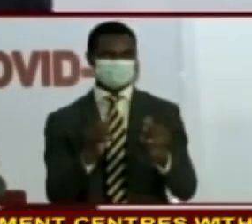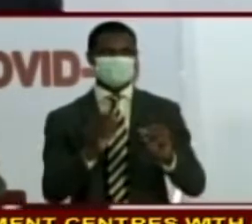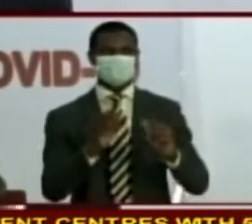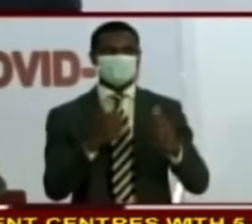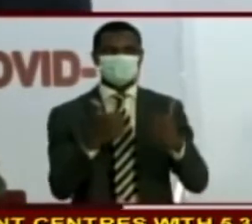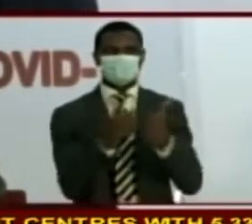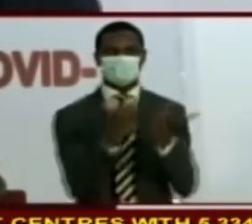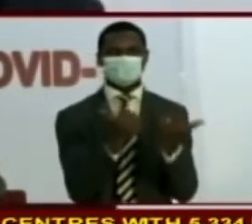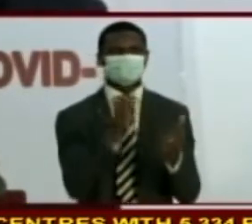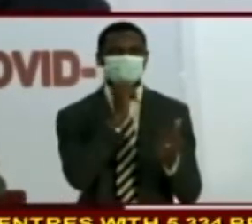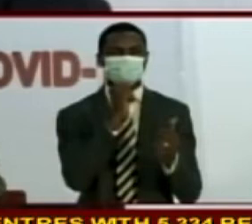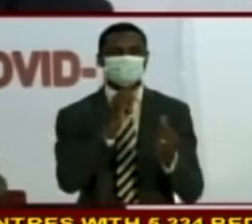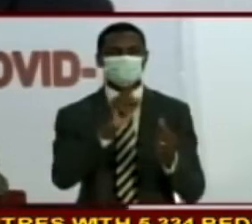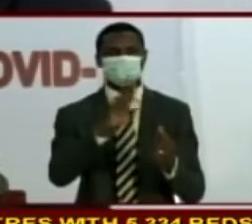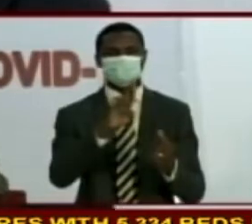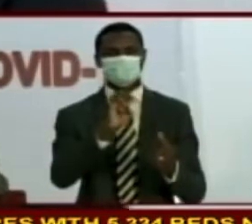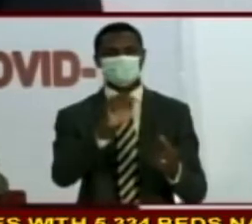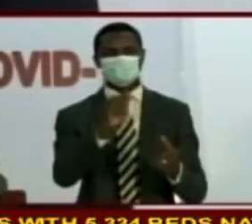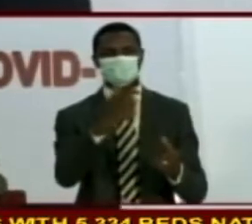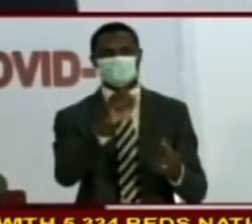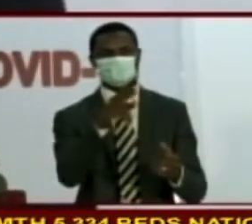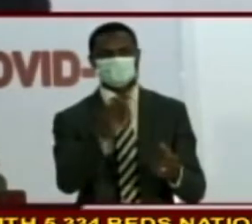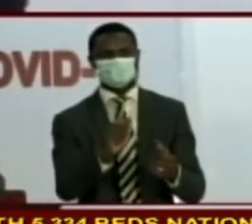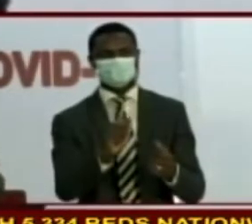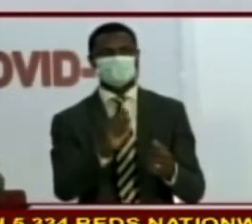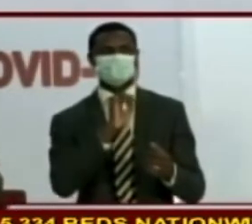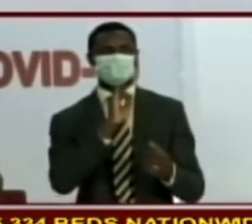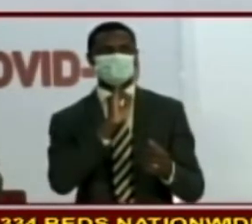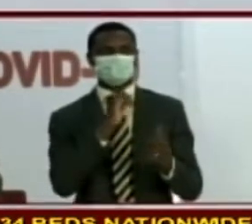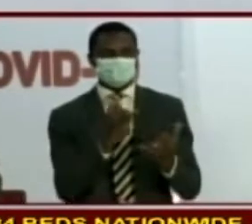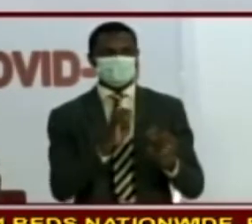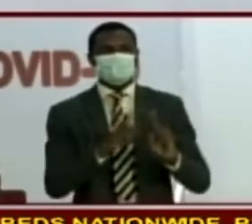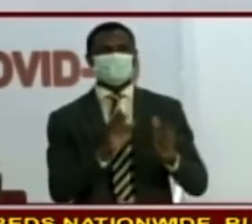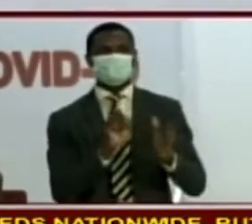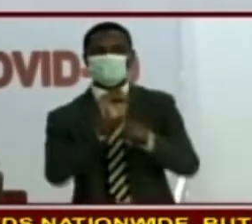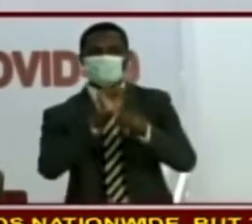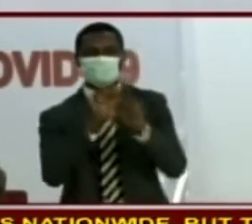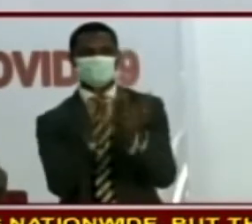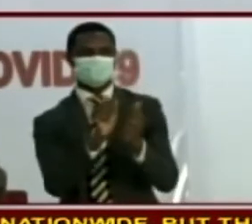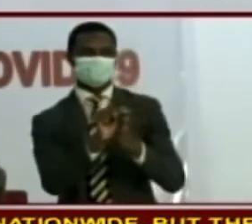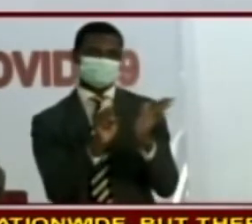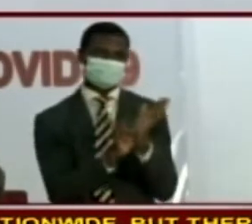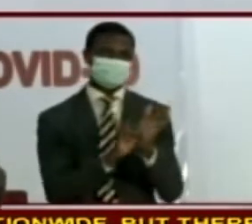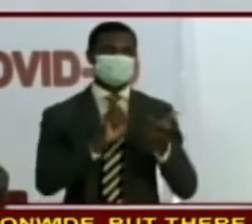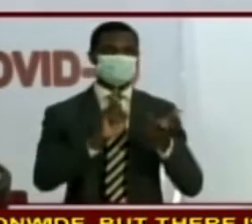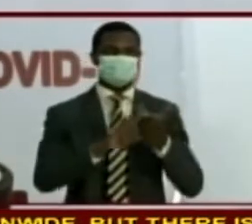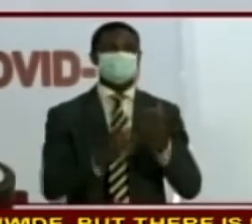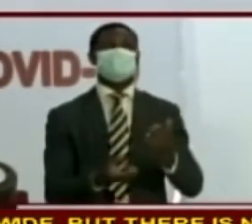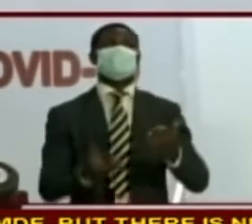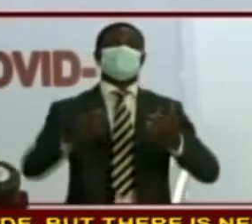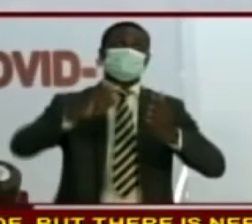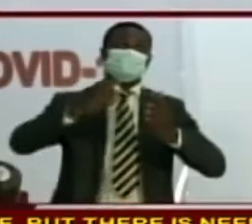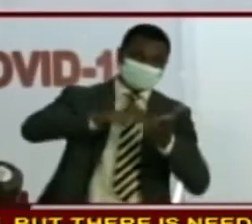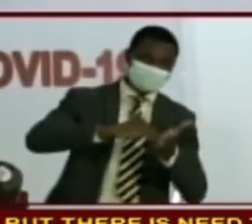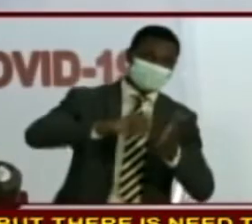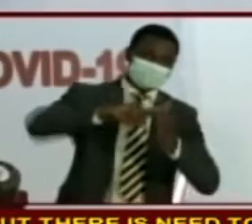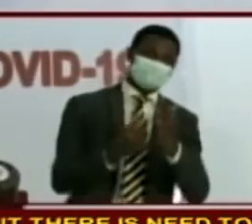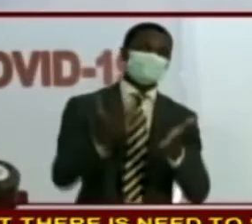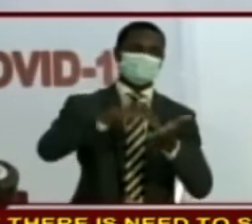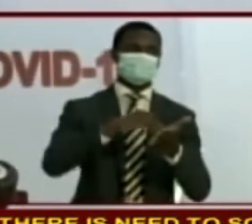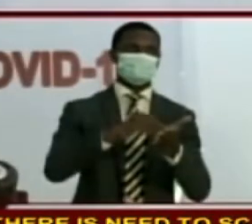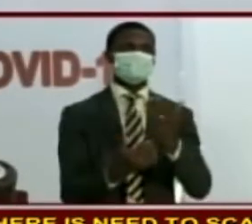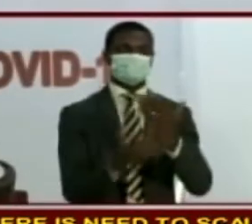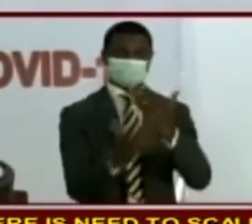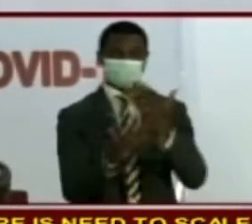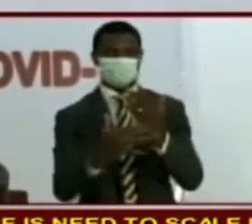is not reagents, the challenge is really to work with states to reinvigorate the sample collection process. And this is our